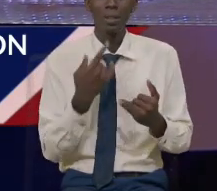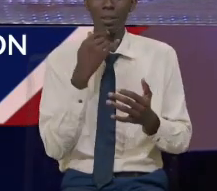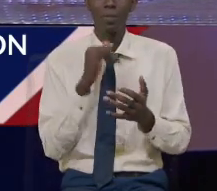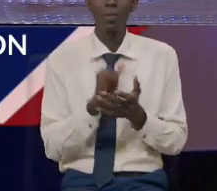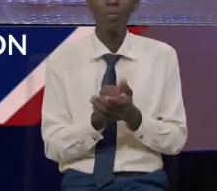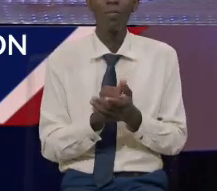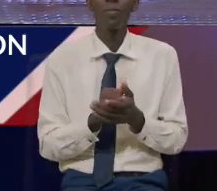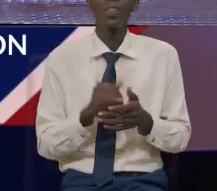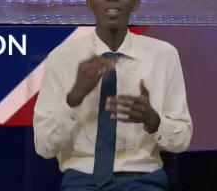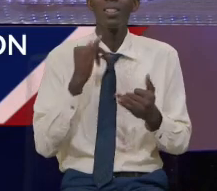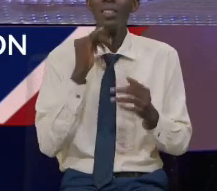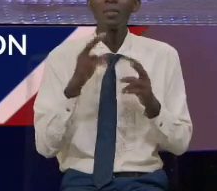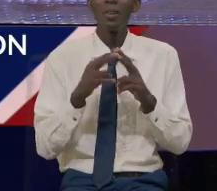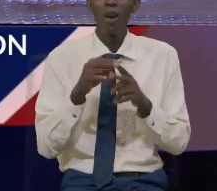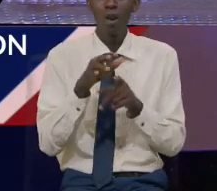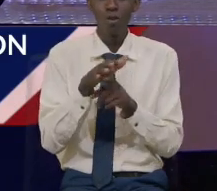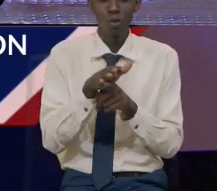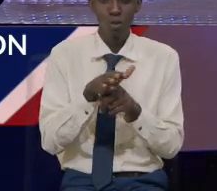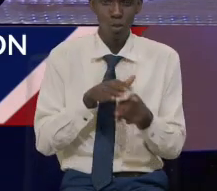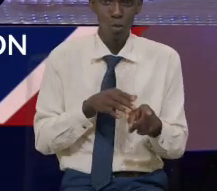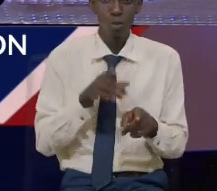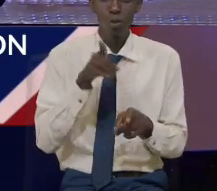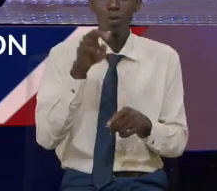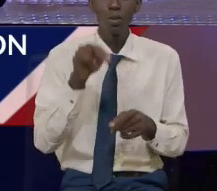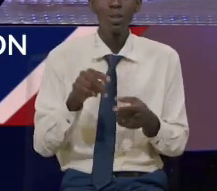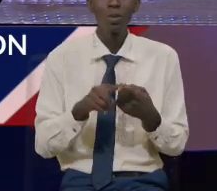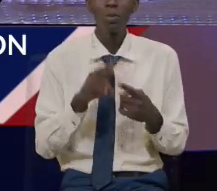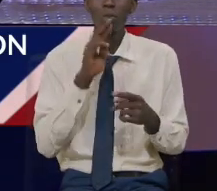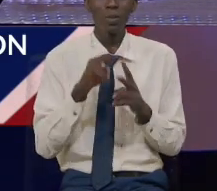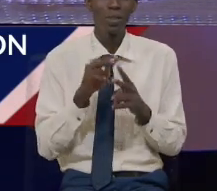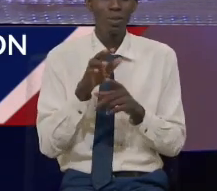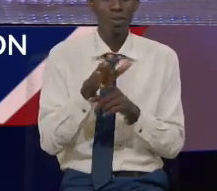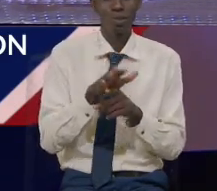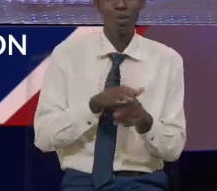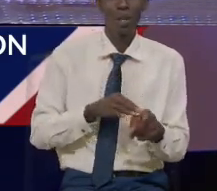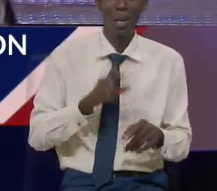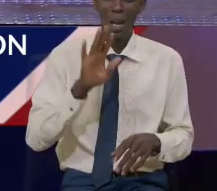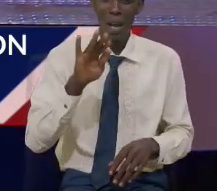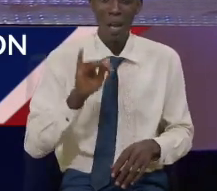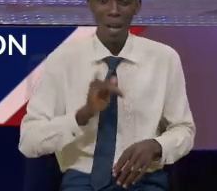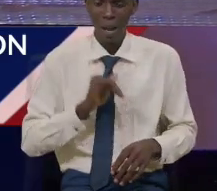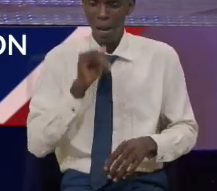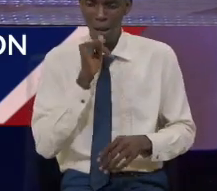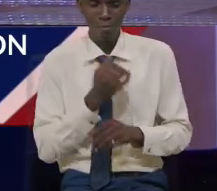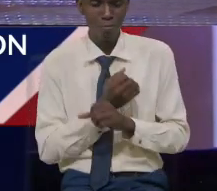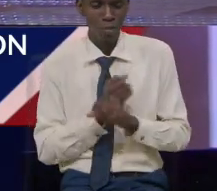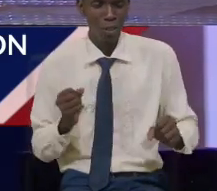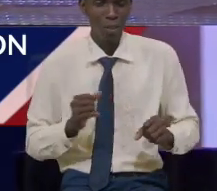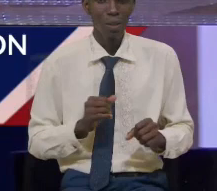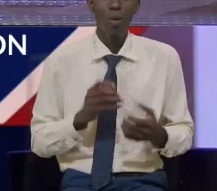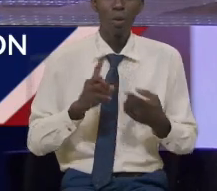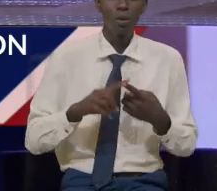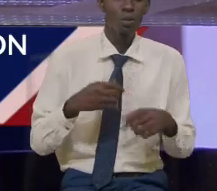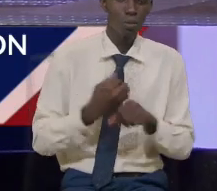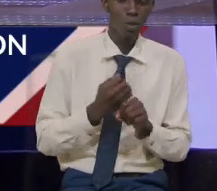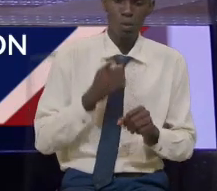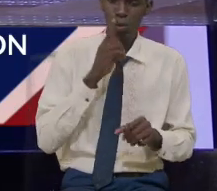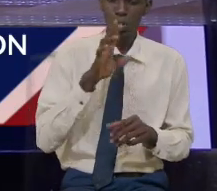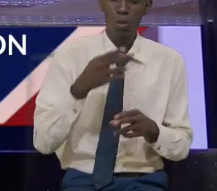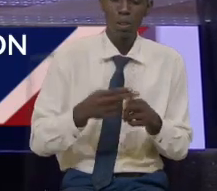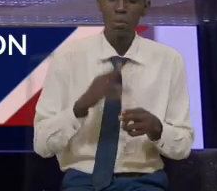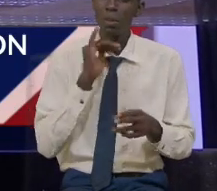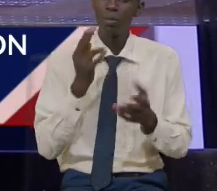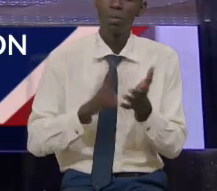in telling somebody you are born again, you are a child of God. I want to assure you, your name is in the book of life. Be